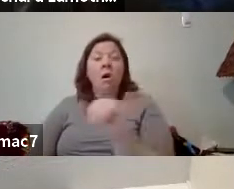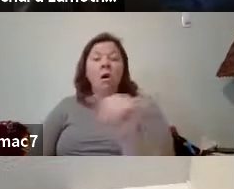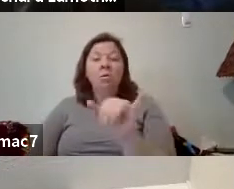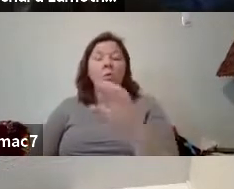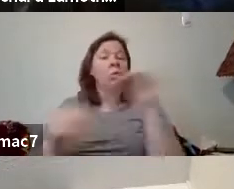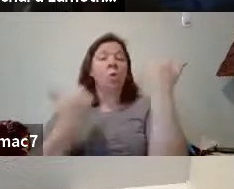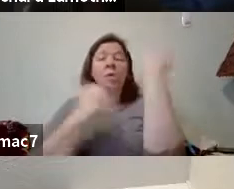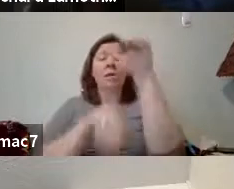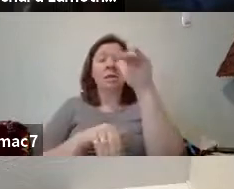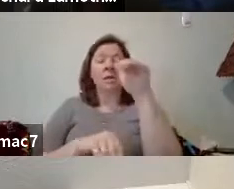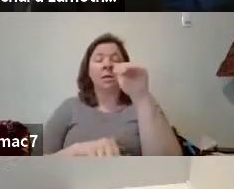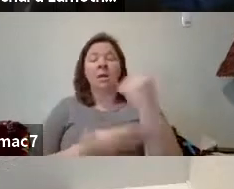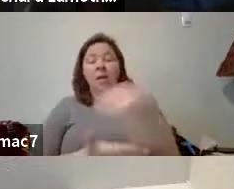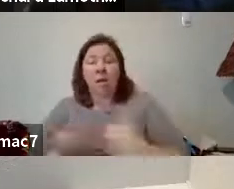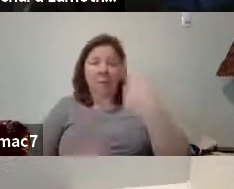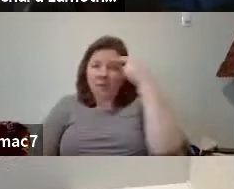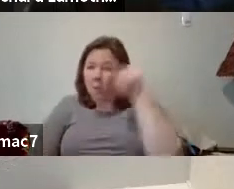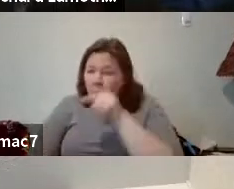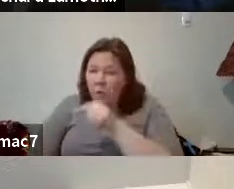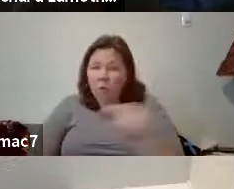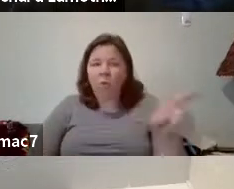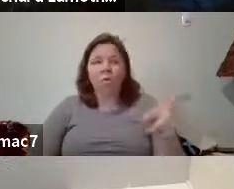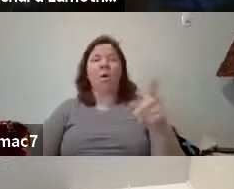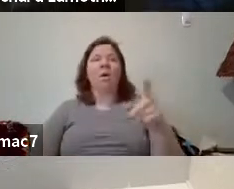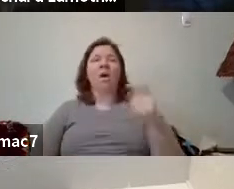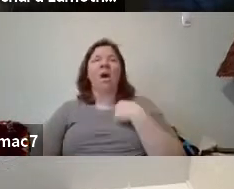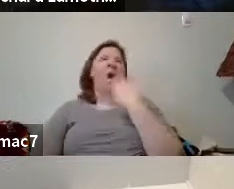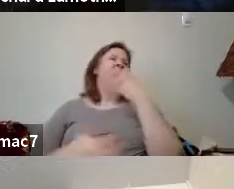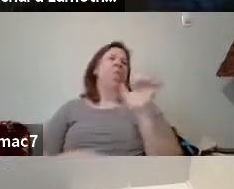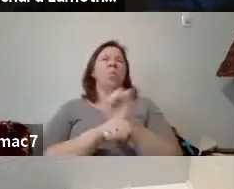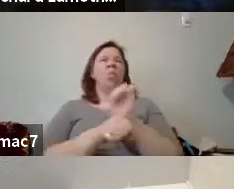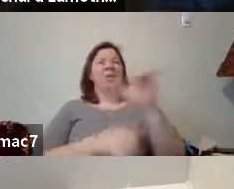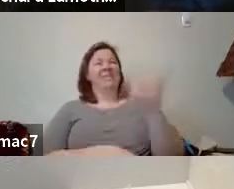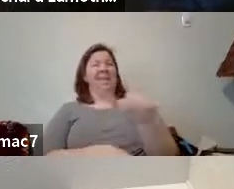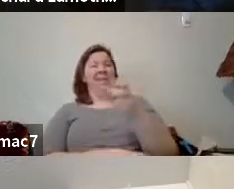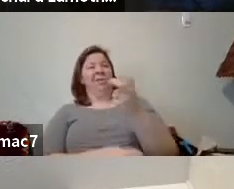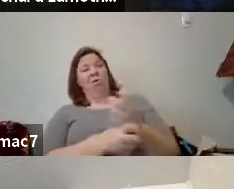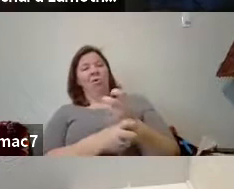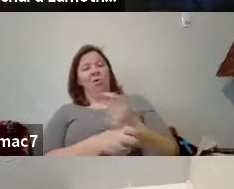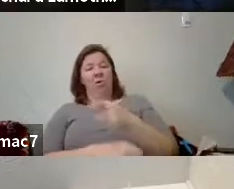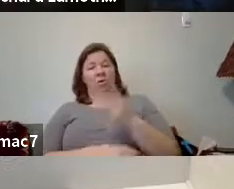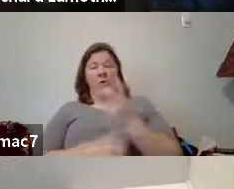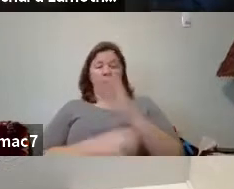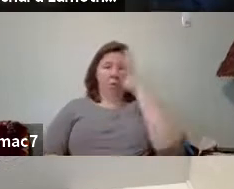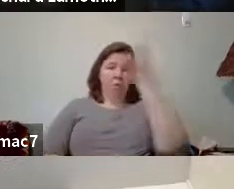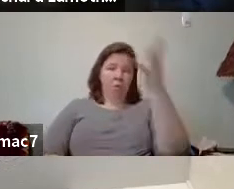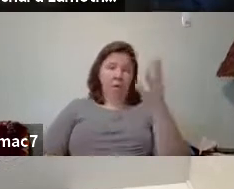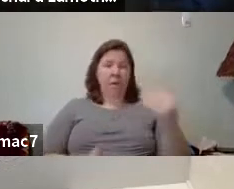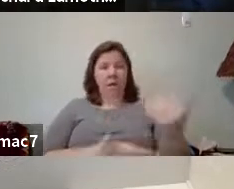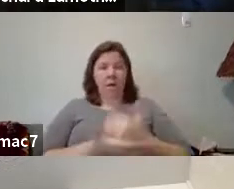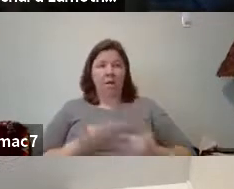unlimited residual income that's done for you. And a lot of people say, I don't want to work that hard. I know you have to work hard to create that much